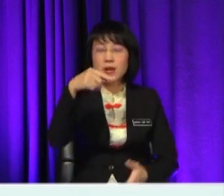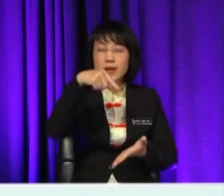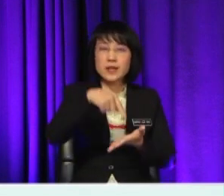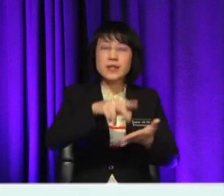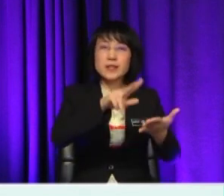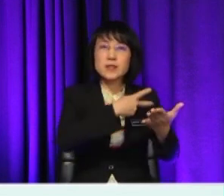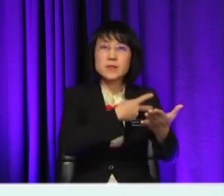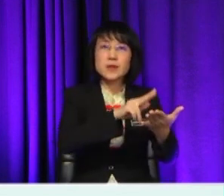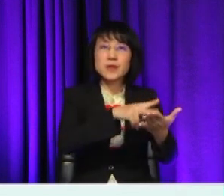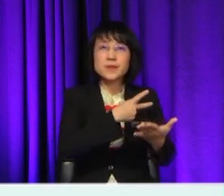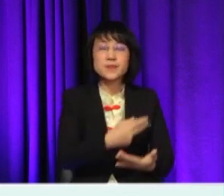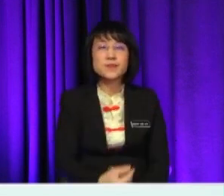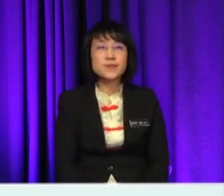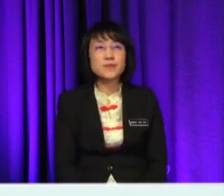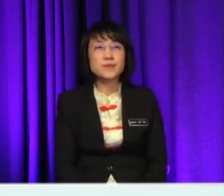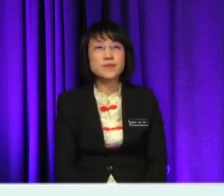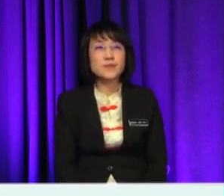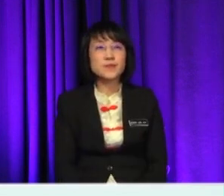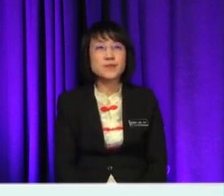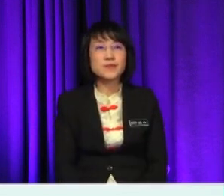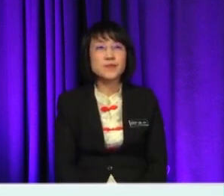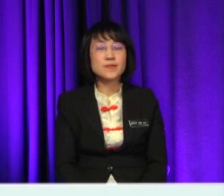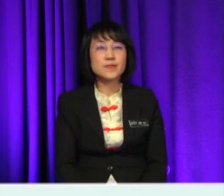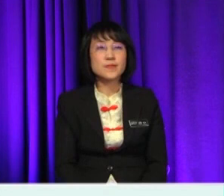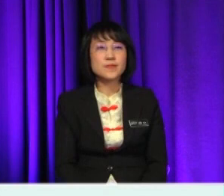stanzas, any other lit devices you see?